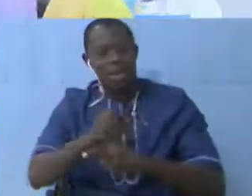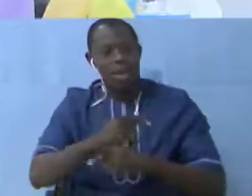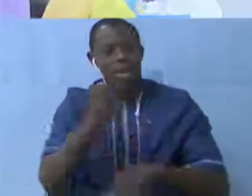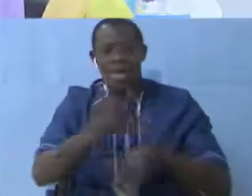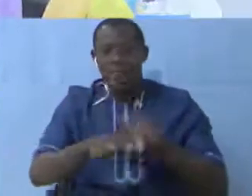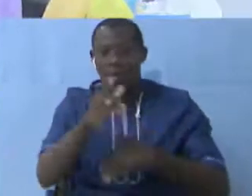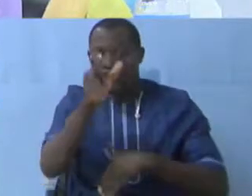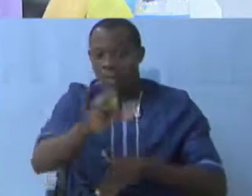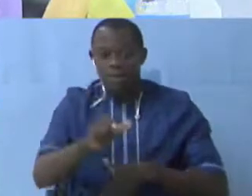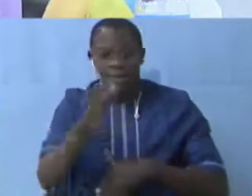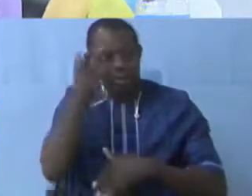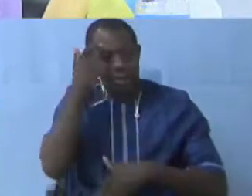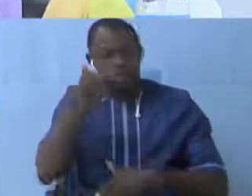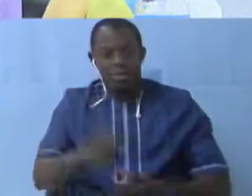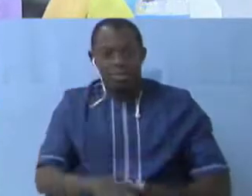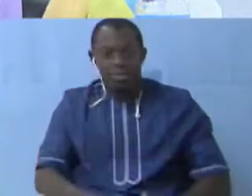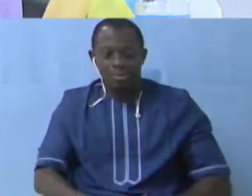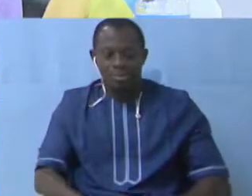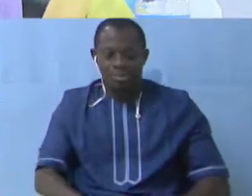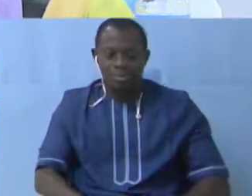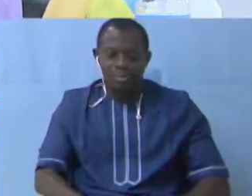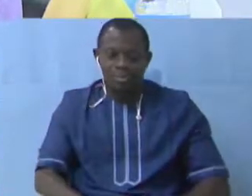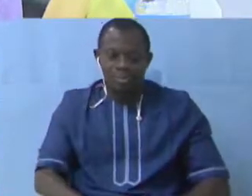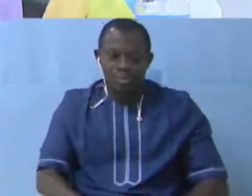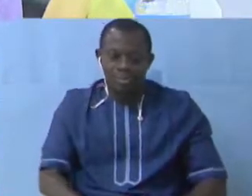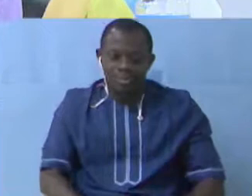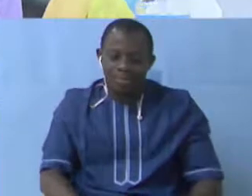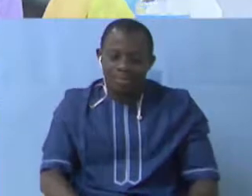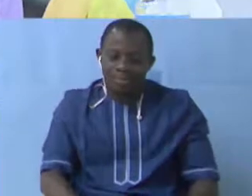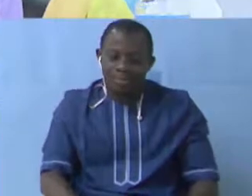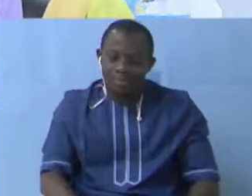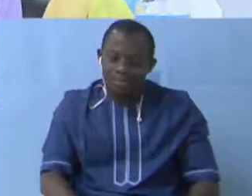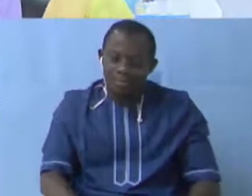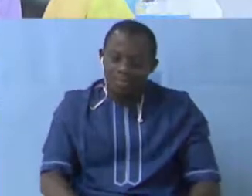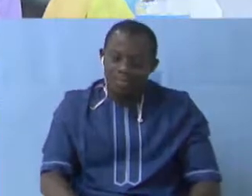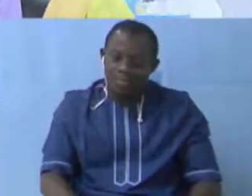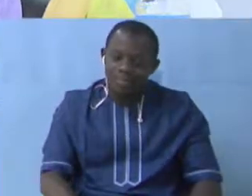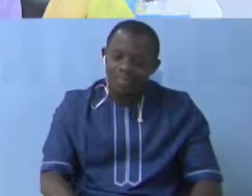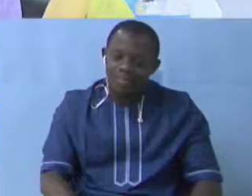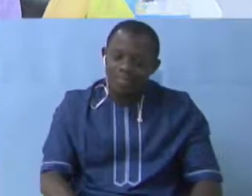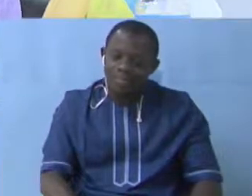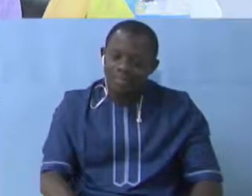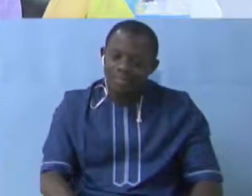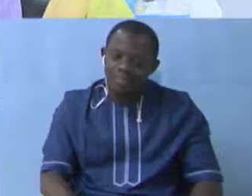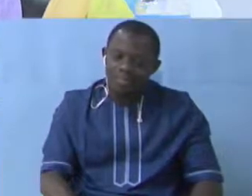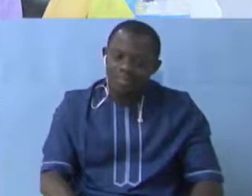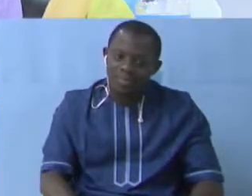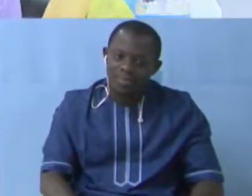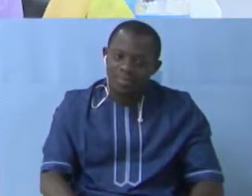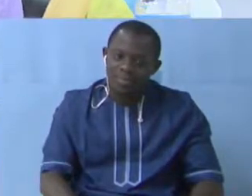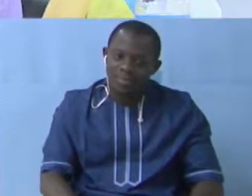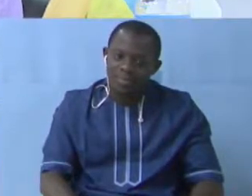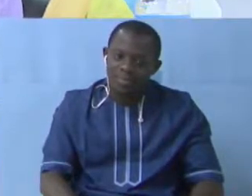Jammeh dana ko ñàkk rek ci mbiri wote ñu bari kontaanoon nañ ñi am nañ pour nag taxaw. And this little